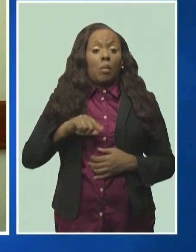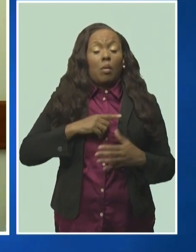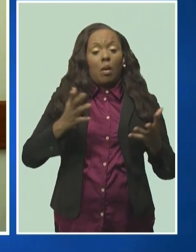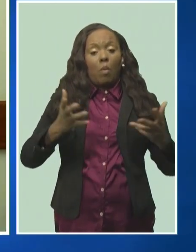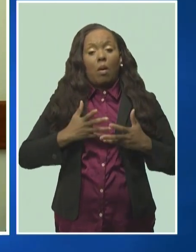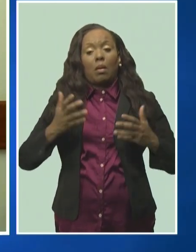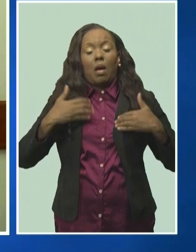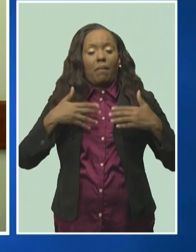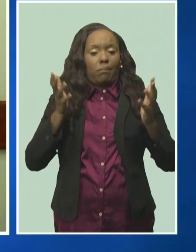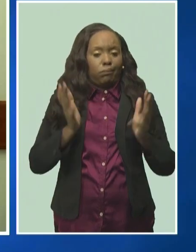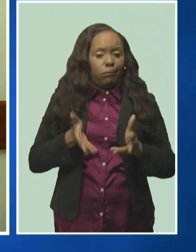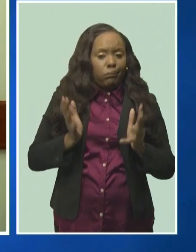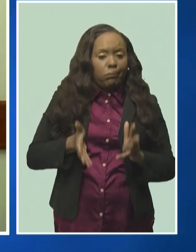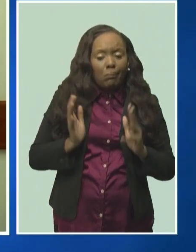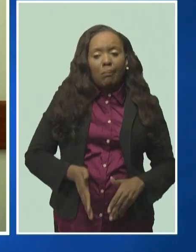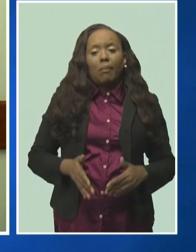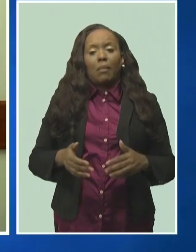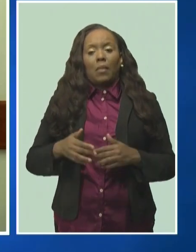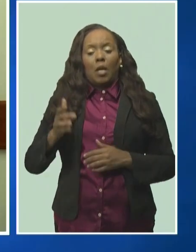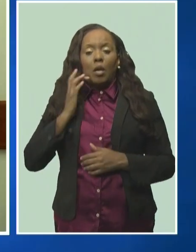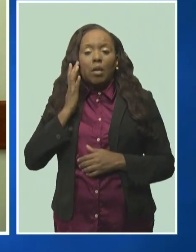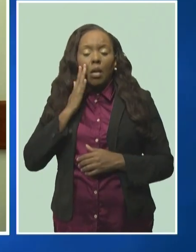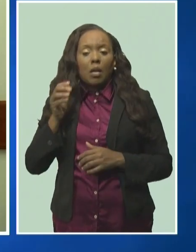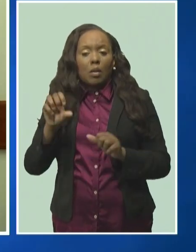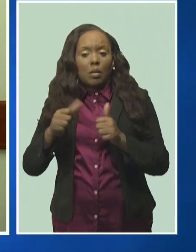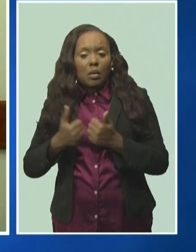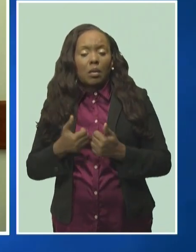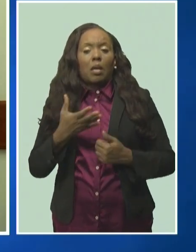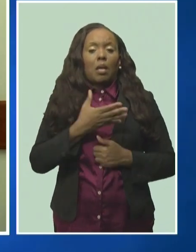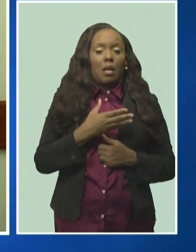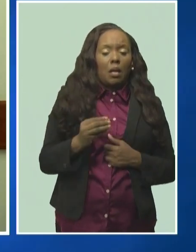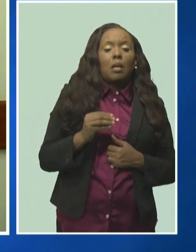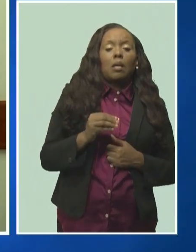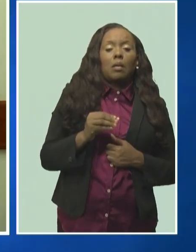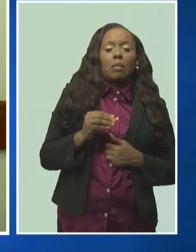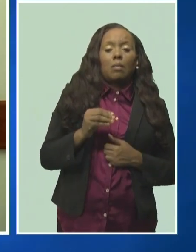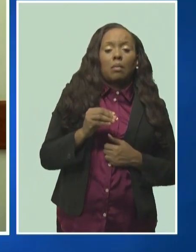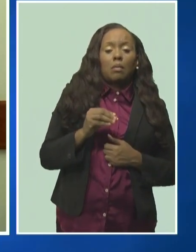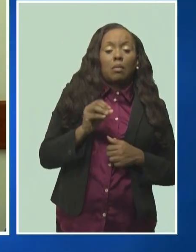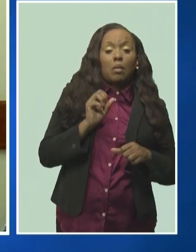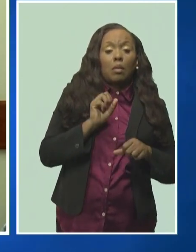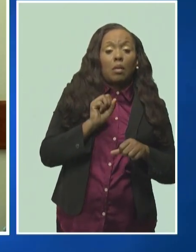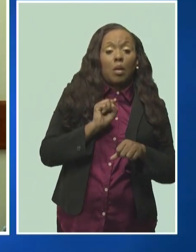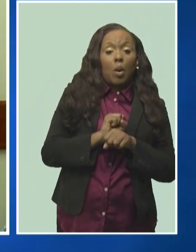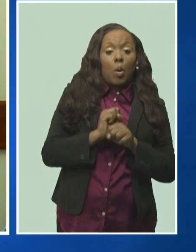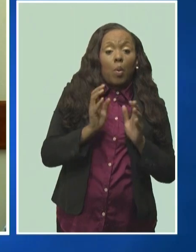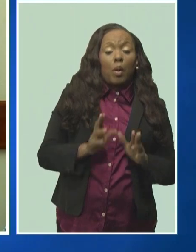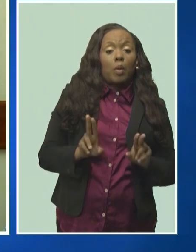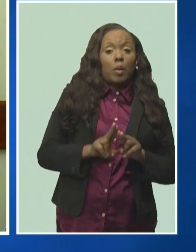soon as we can to provide our teams with their much anticipated increase, ideally before the official